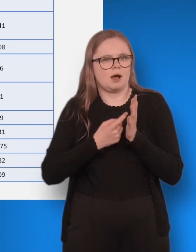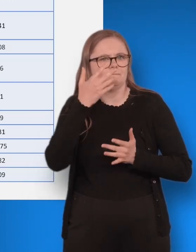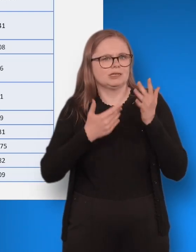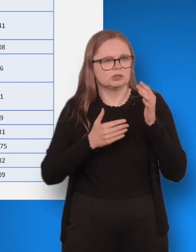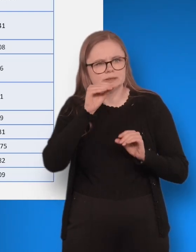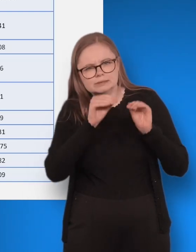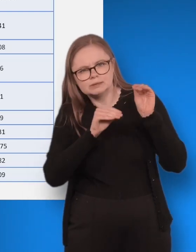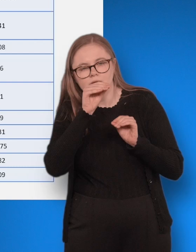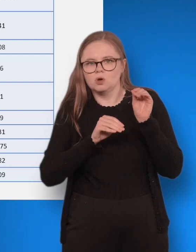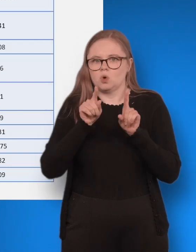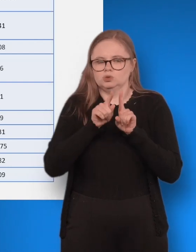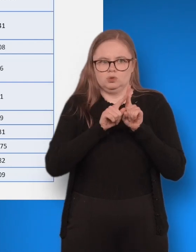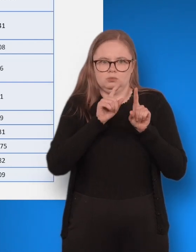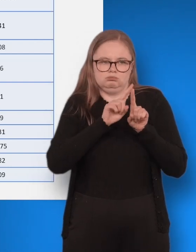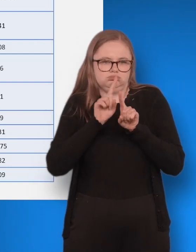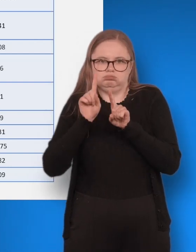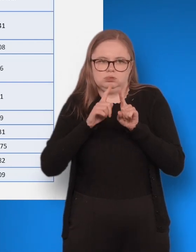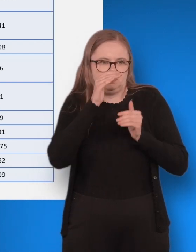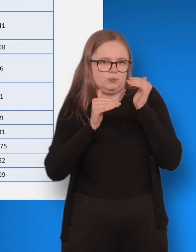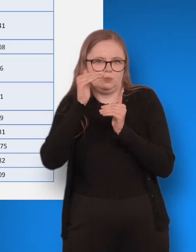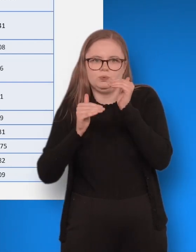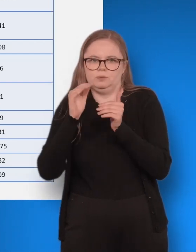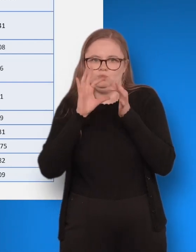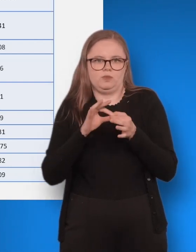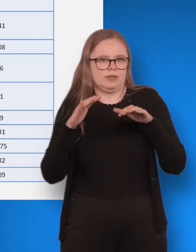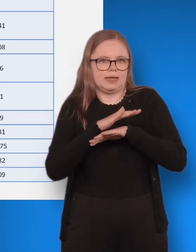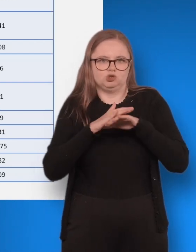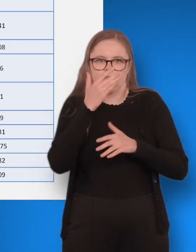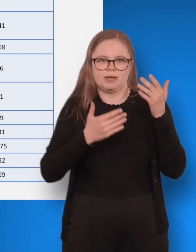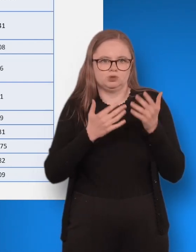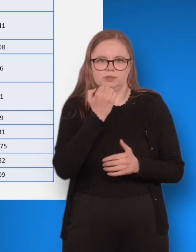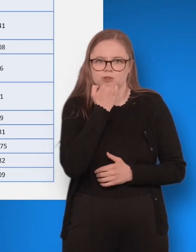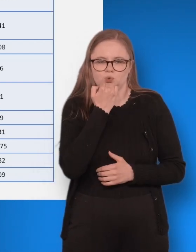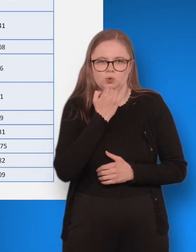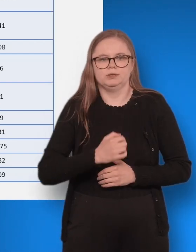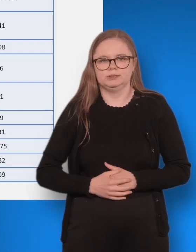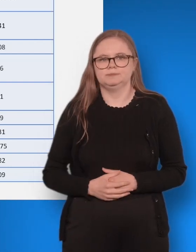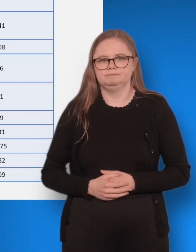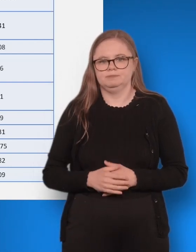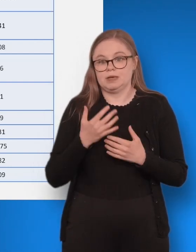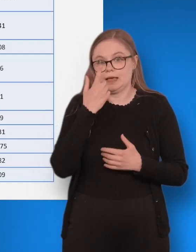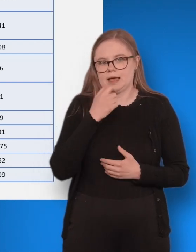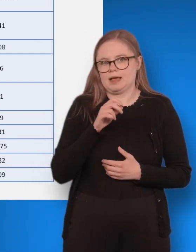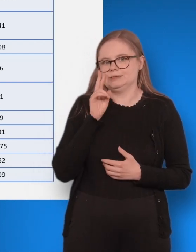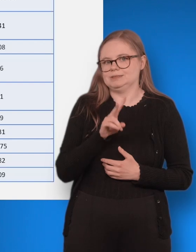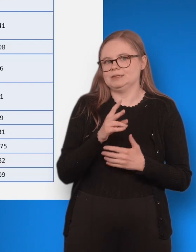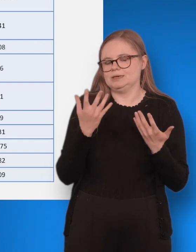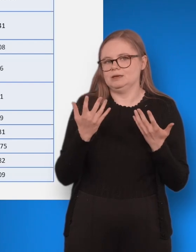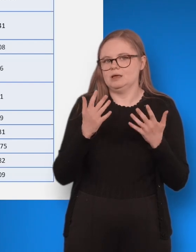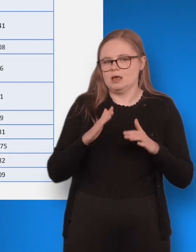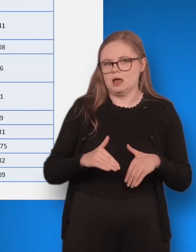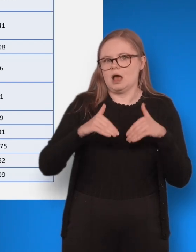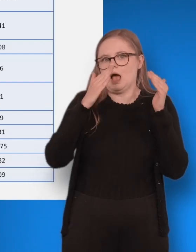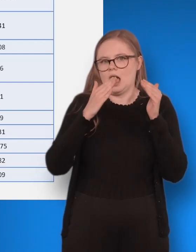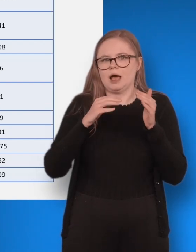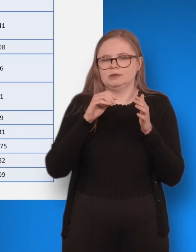high level of variation was observed in the network metric scores, as indicated by the high